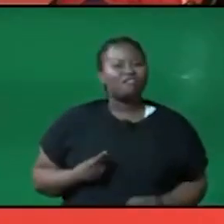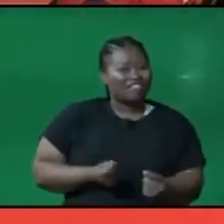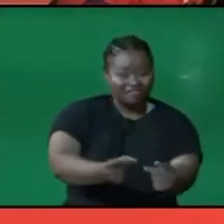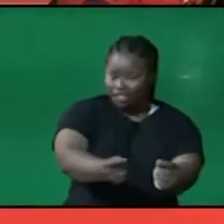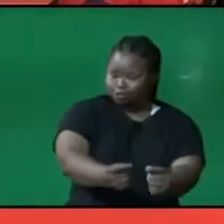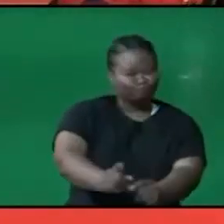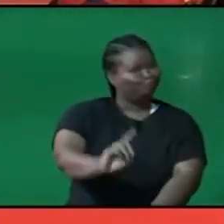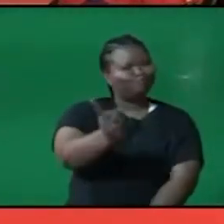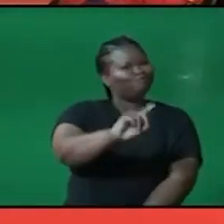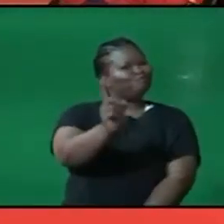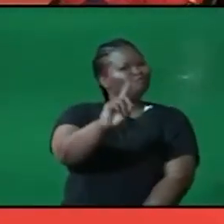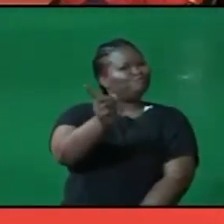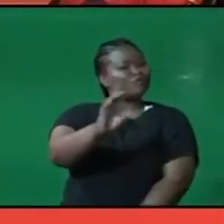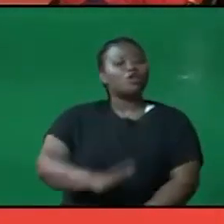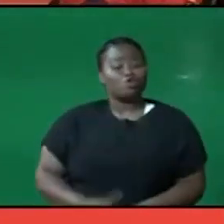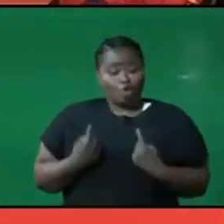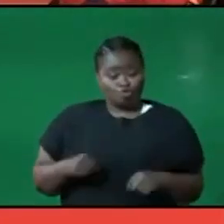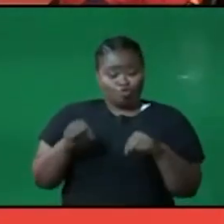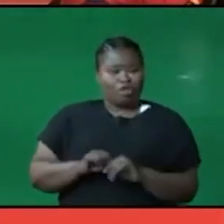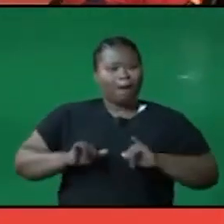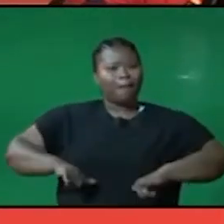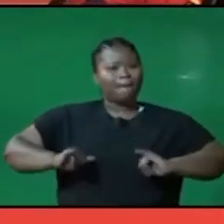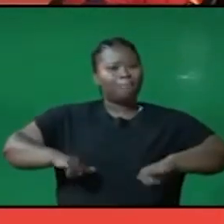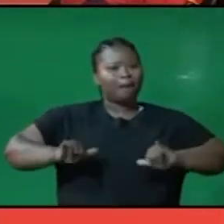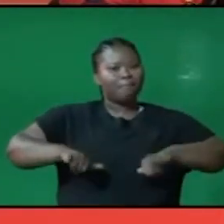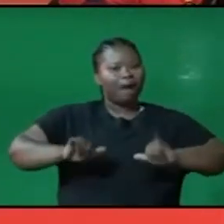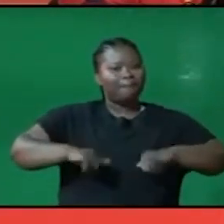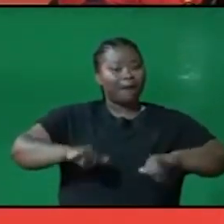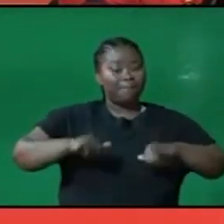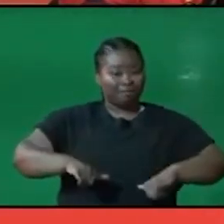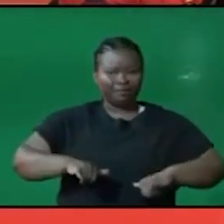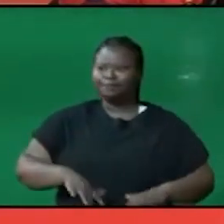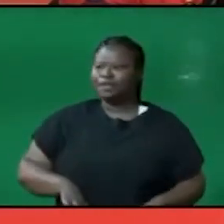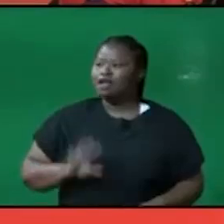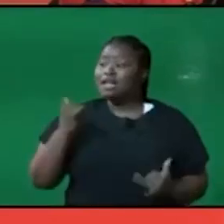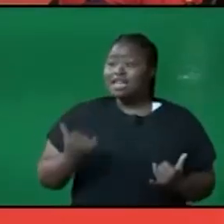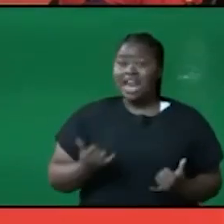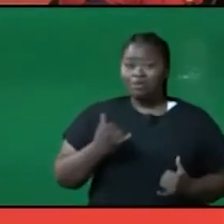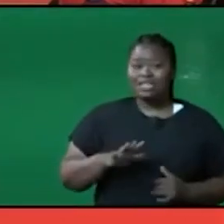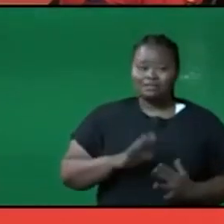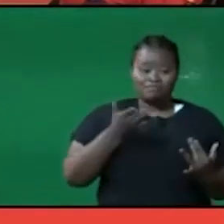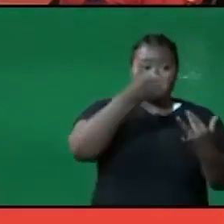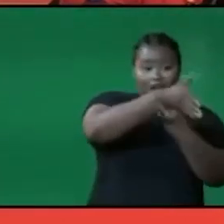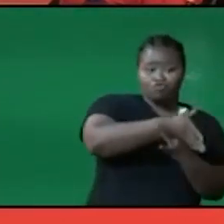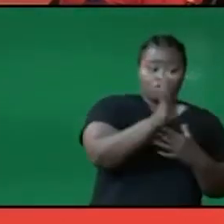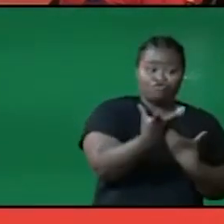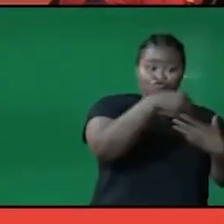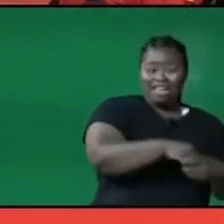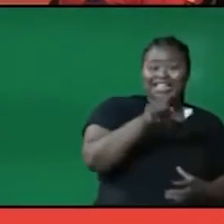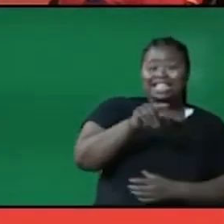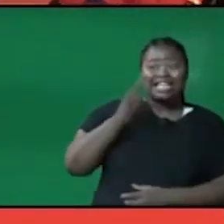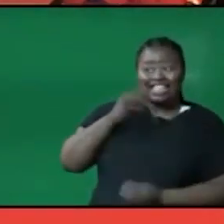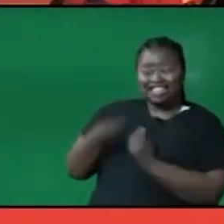comrades, we are waiting. We are going to enter this thing of government. We are just waiting. You will